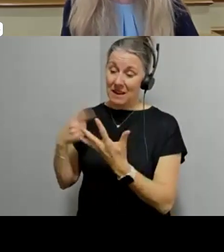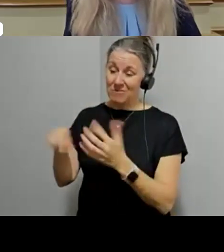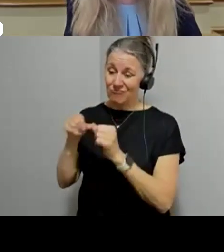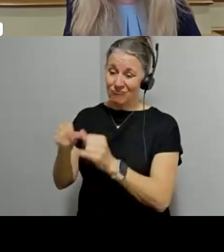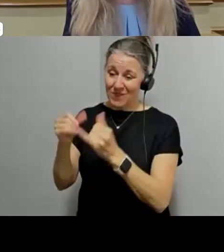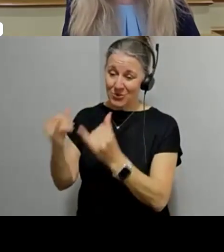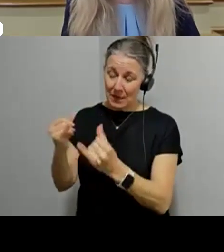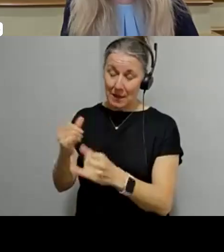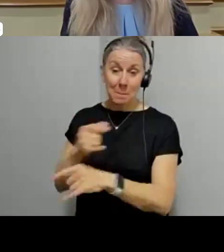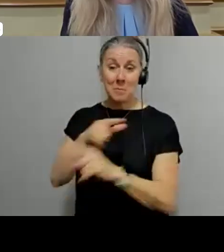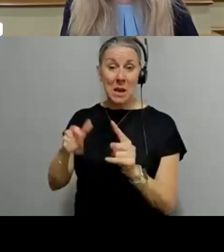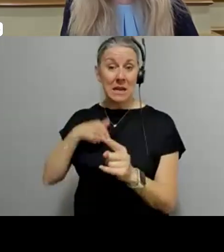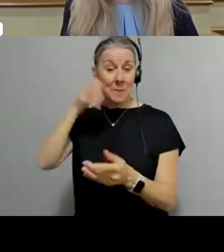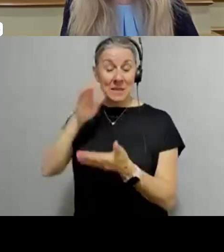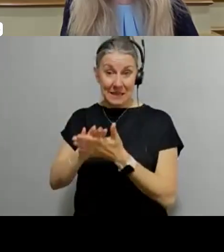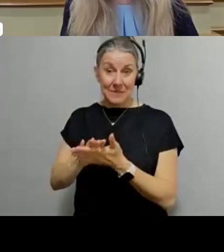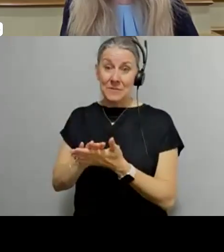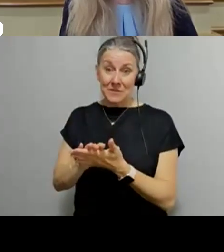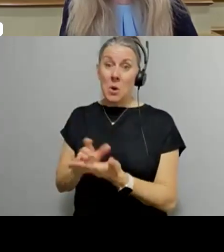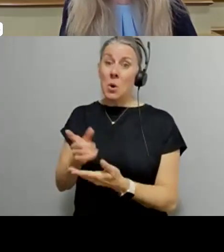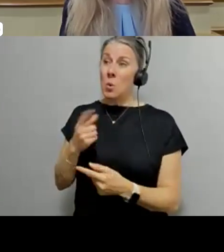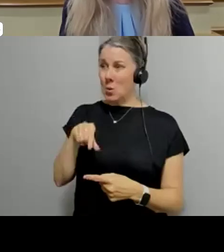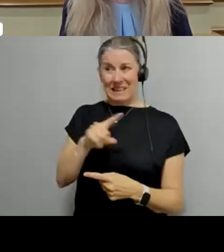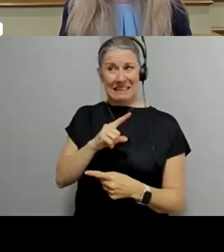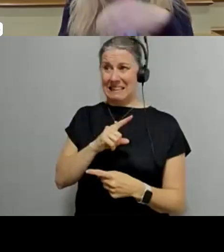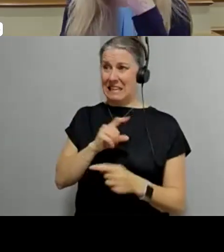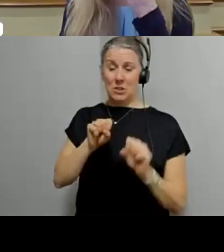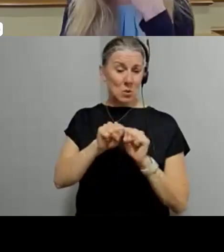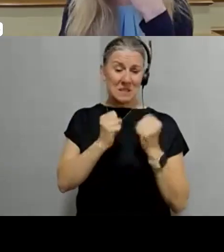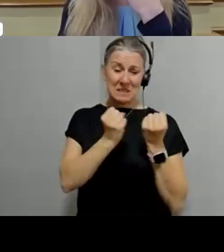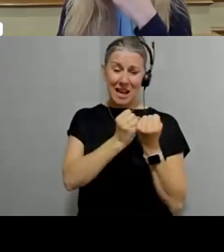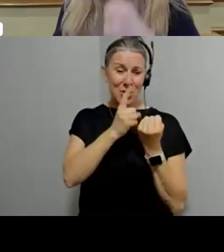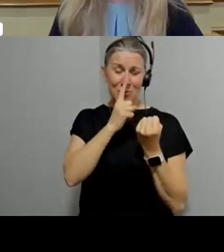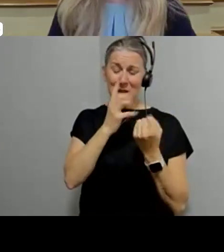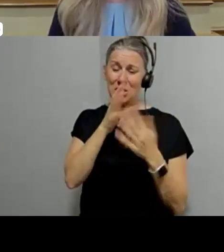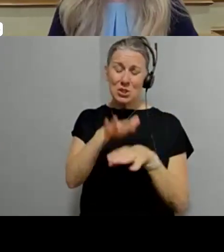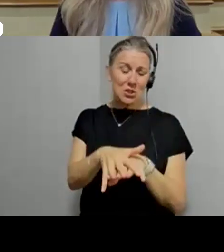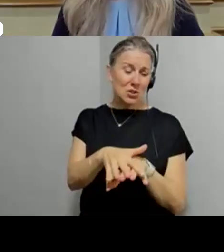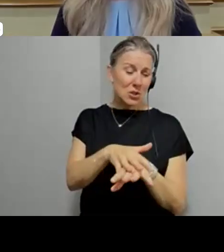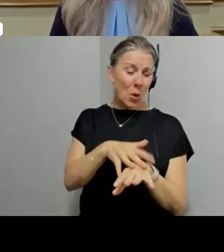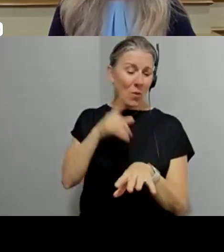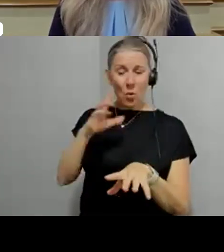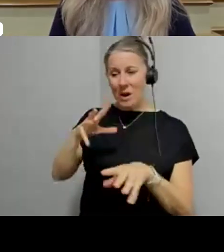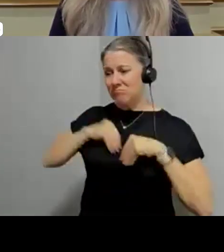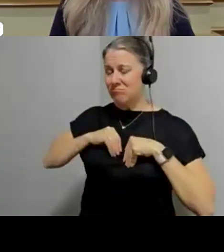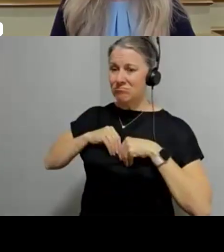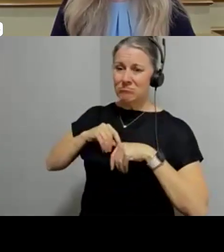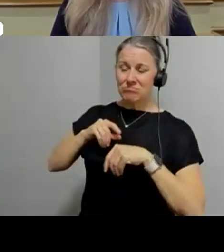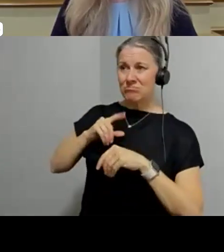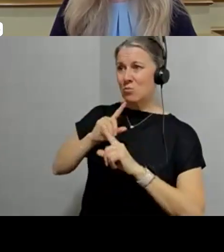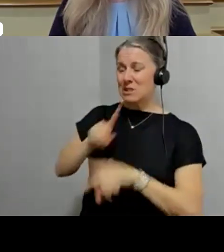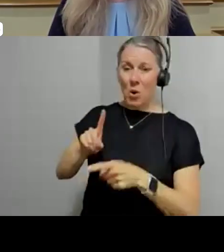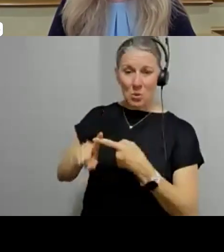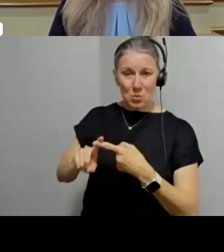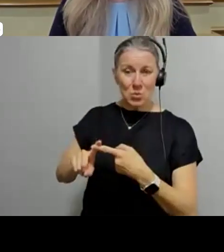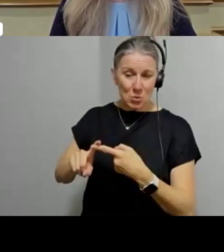do now, that we as a society have been very slow to respond to the great gift that is longevity. So one challenge that I am glad